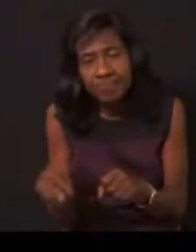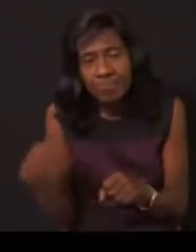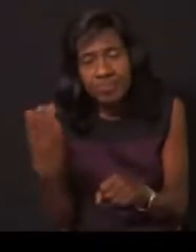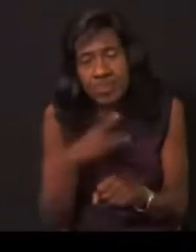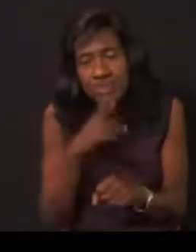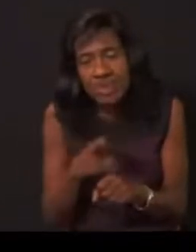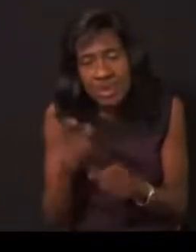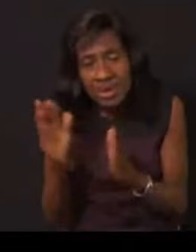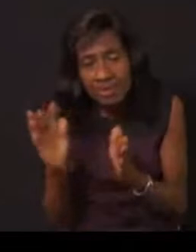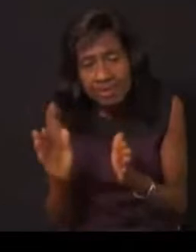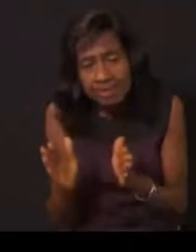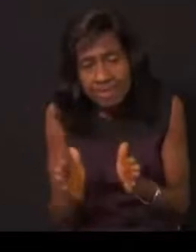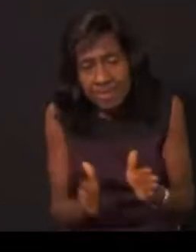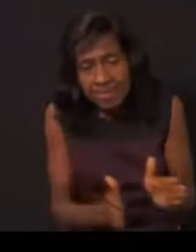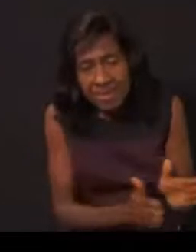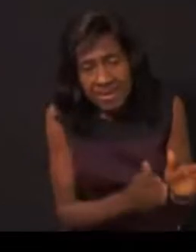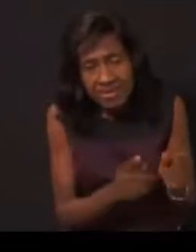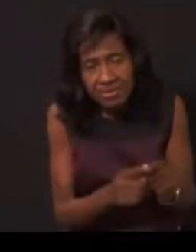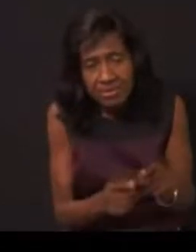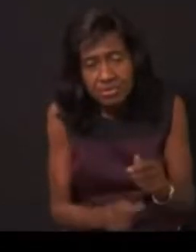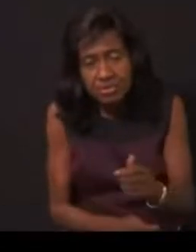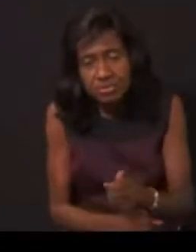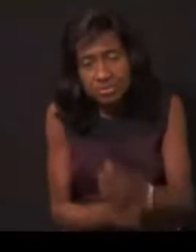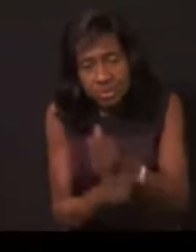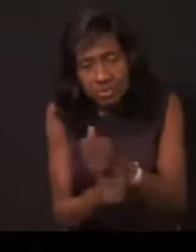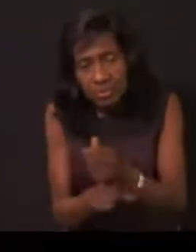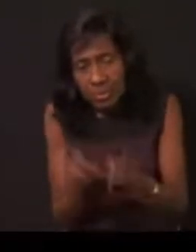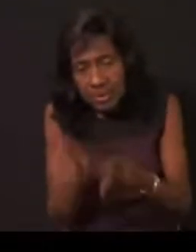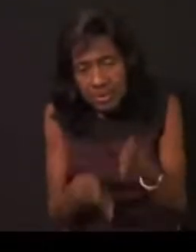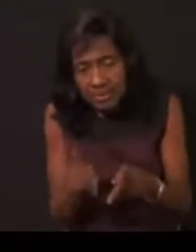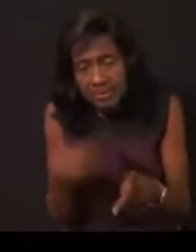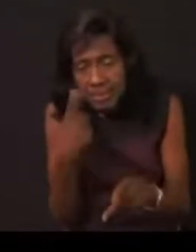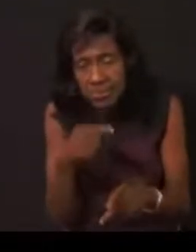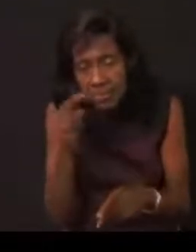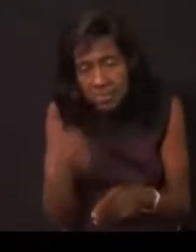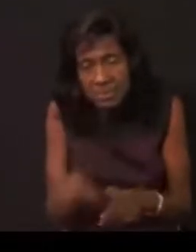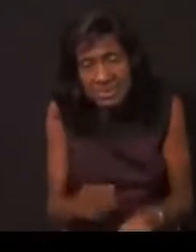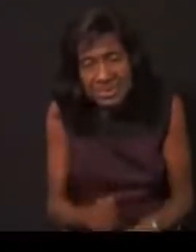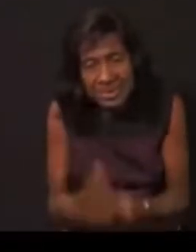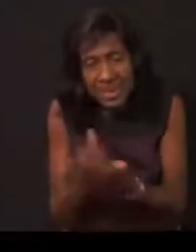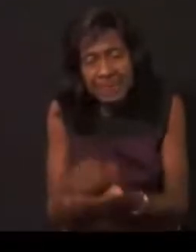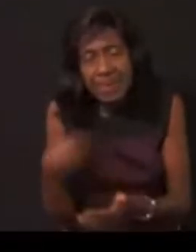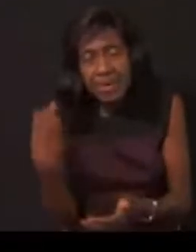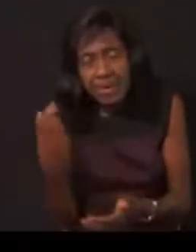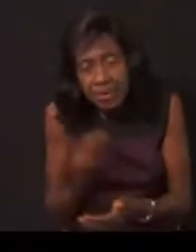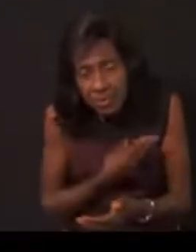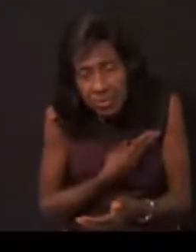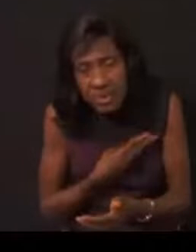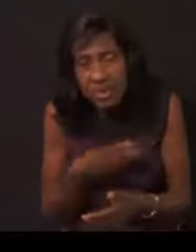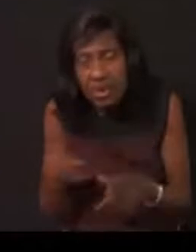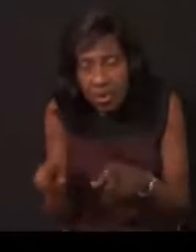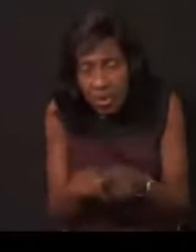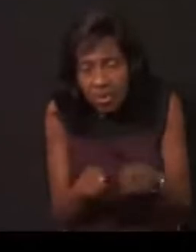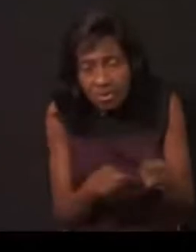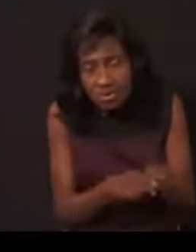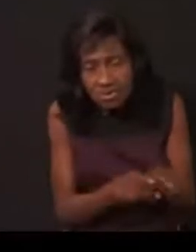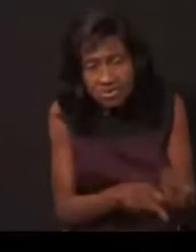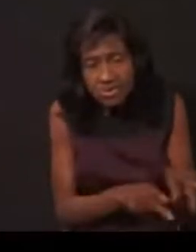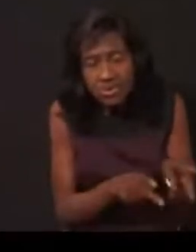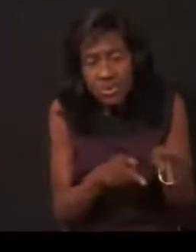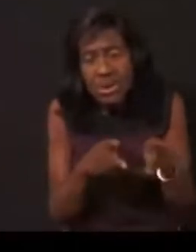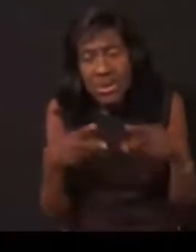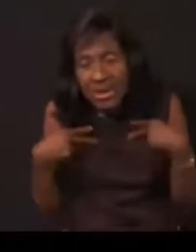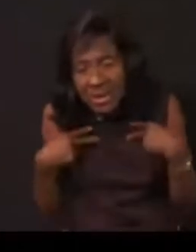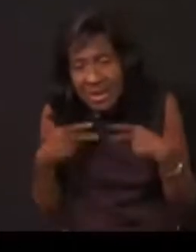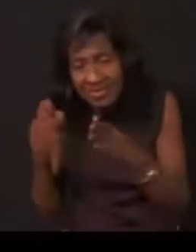preparing to support the people who need help in those circumstances, we're also putting in place methodologies such